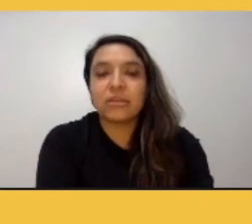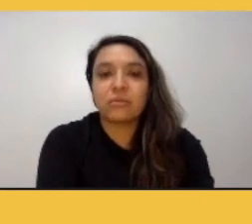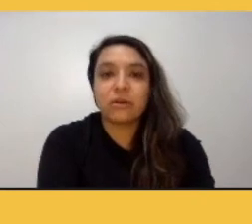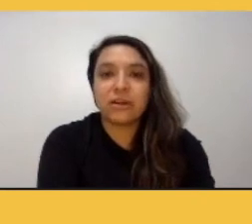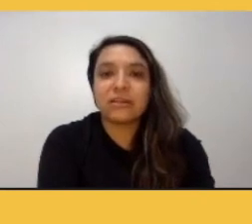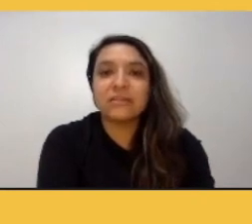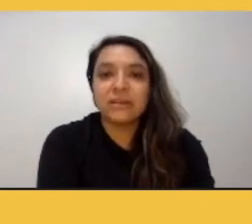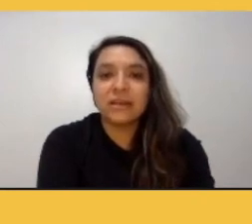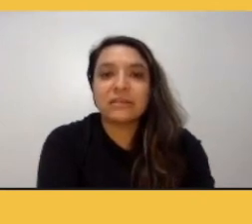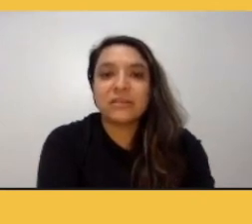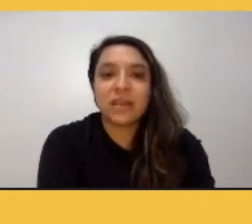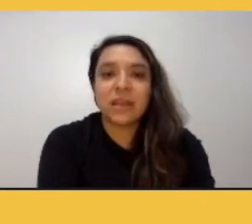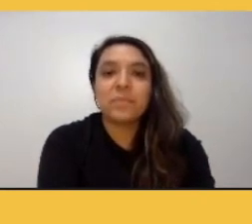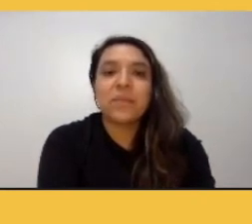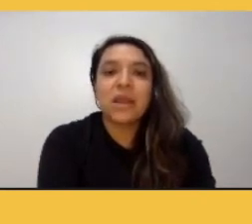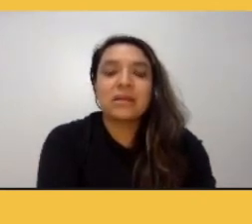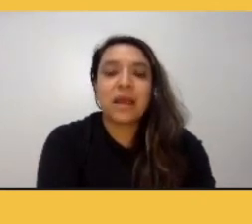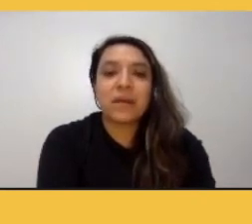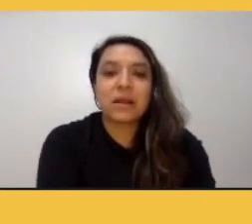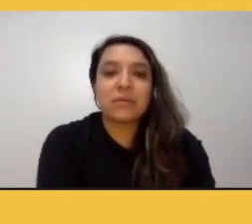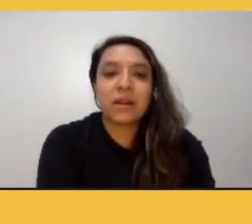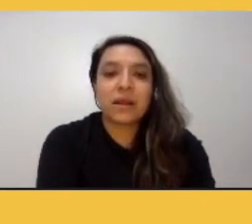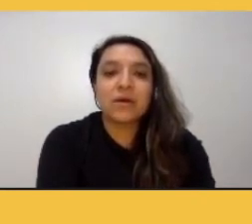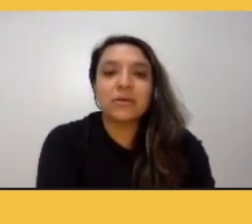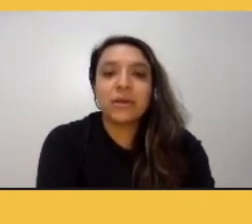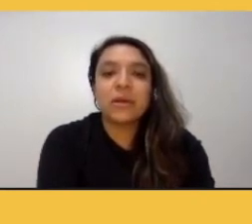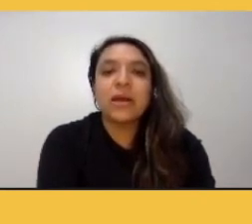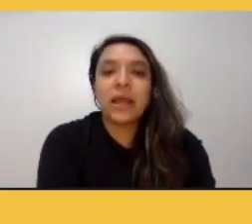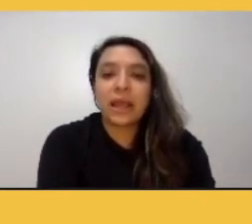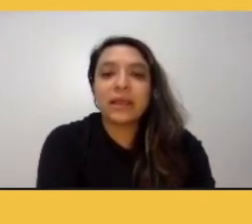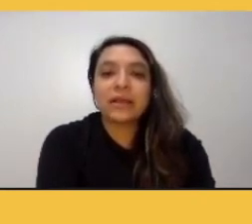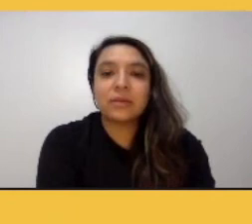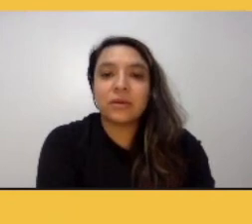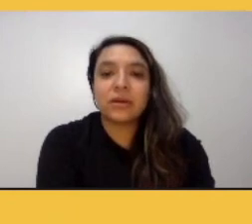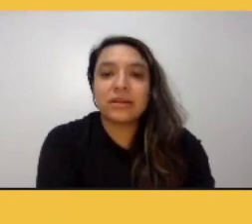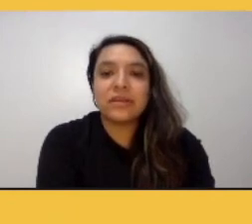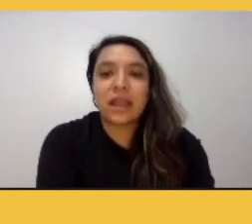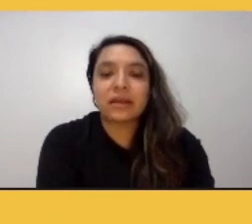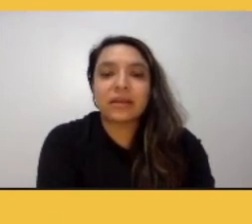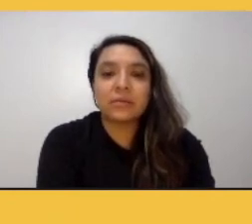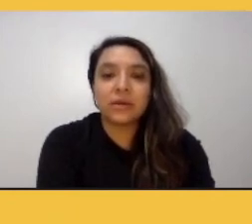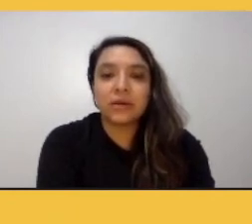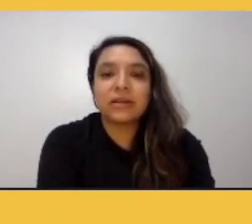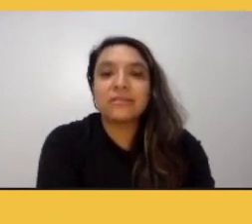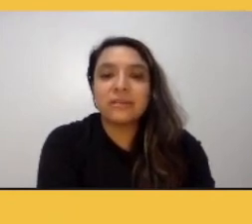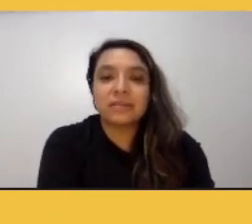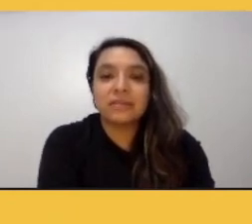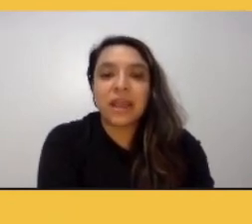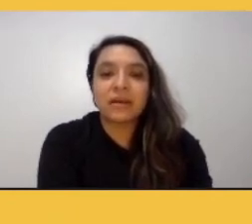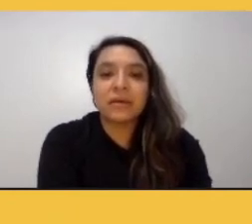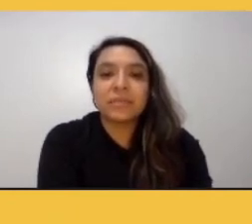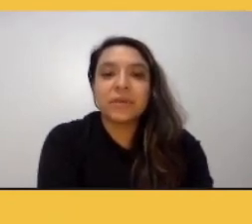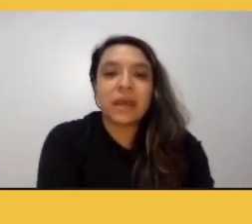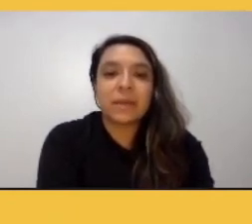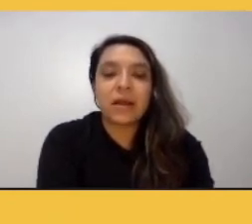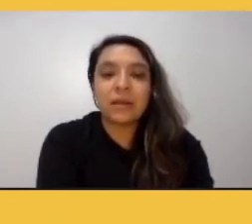thing. The word is, yes, thing. Tap it out, get ready, go. Yank, the word is yank. The word is, yes,